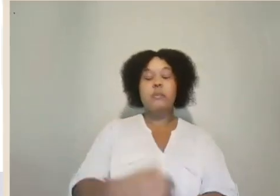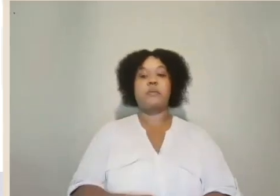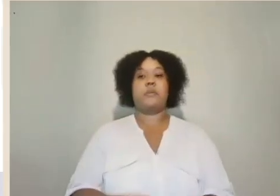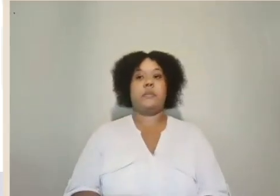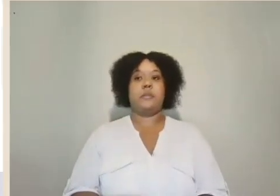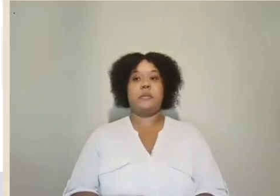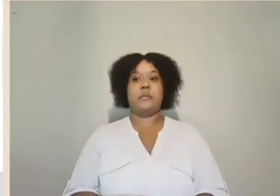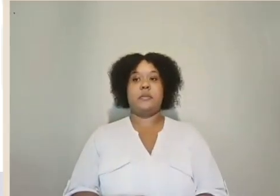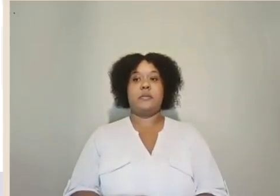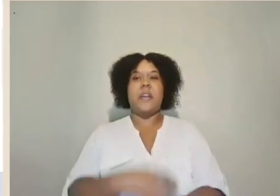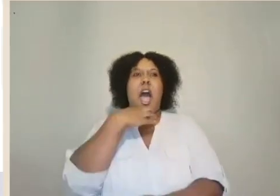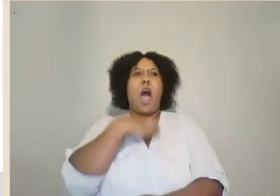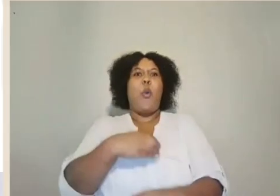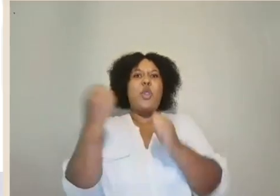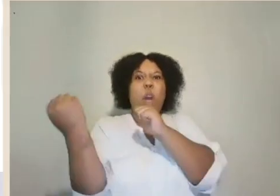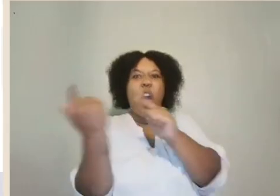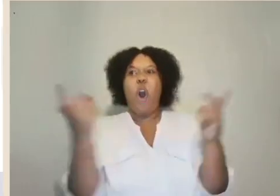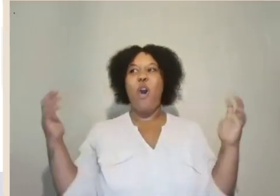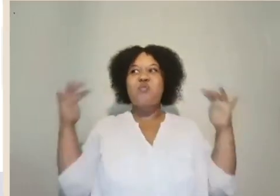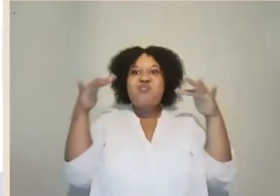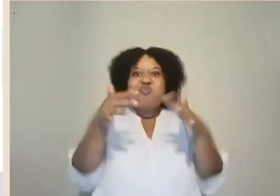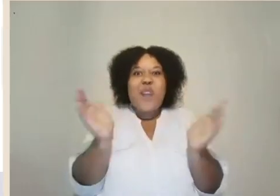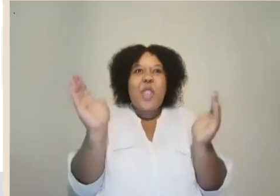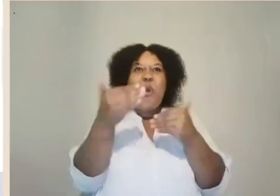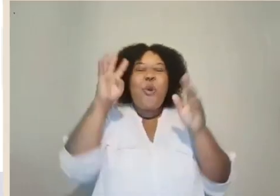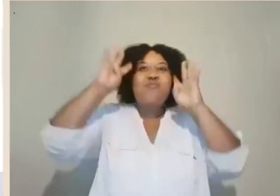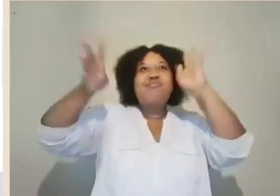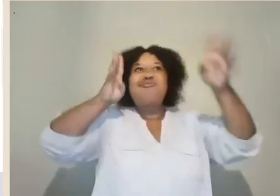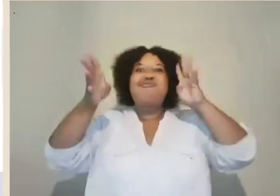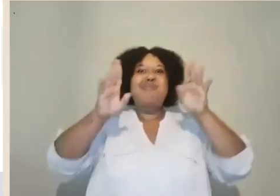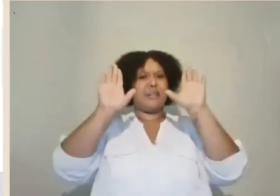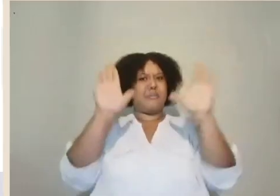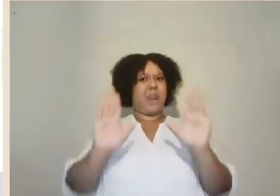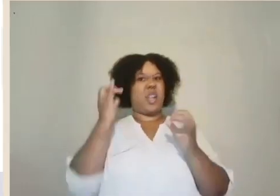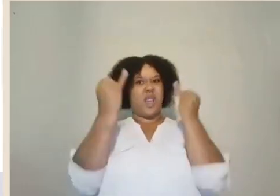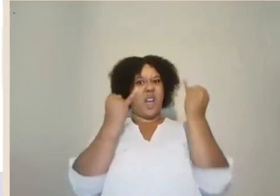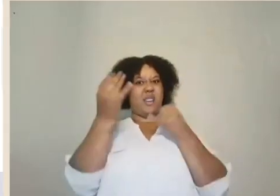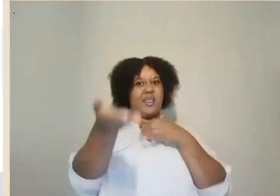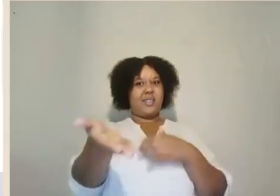I wish we could all just be in a room and brainstorm together, right? Like we're coming up with some awesome ideas here.